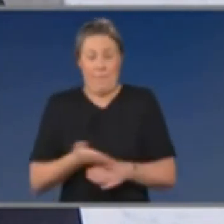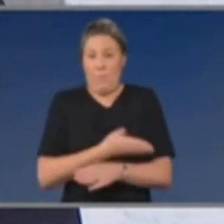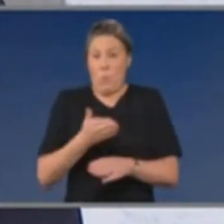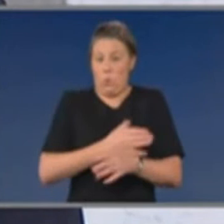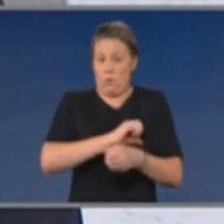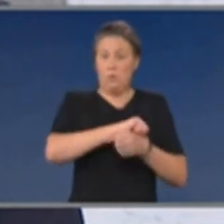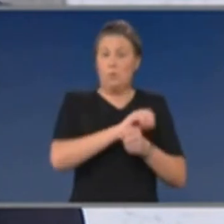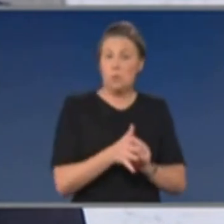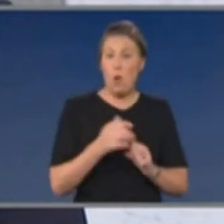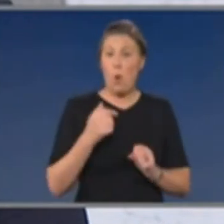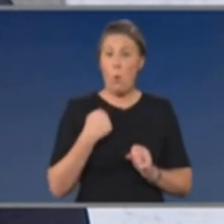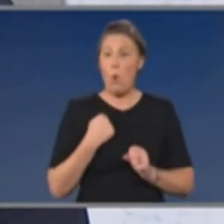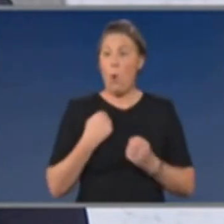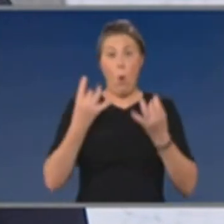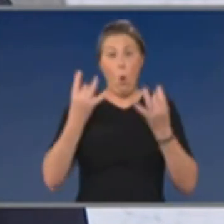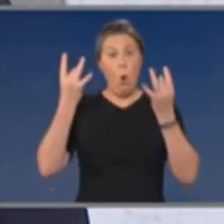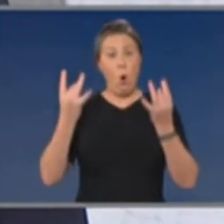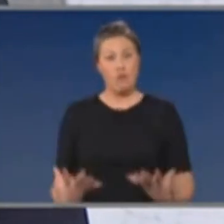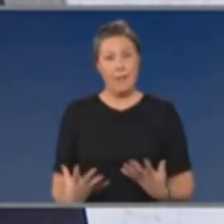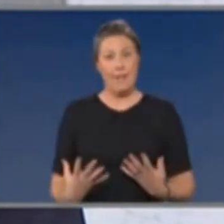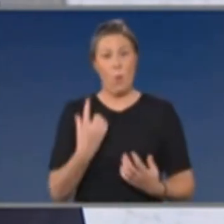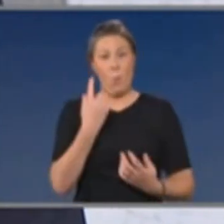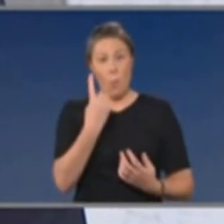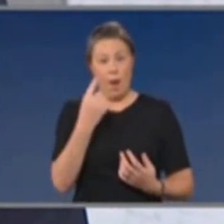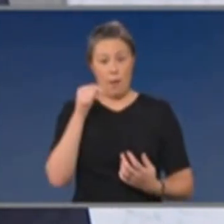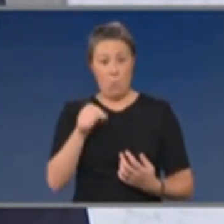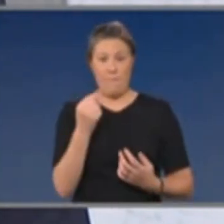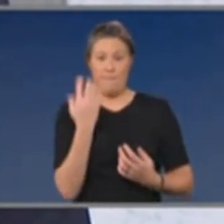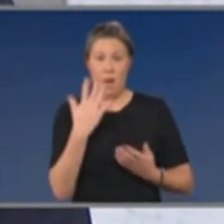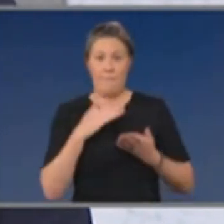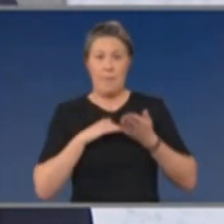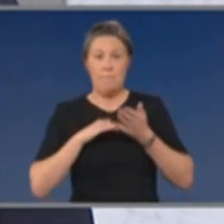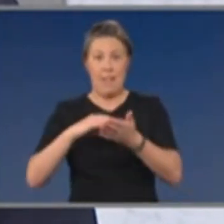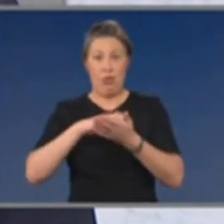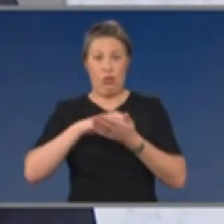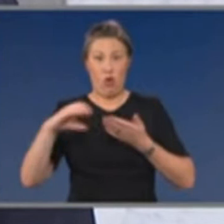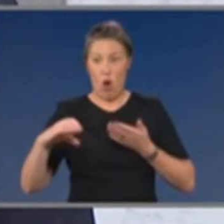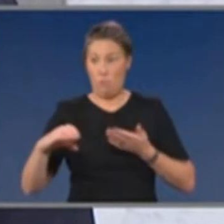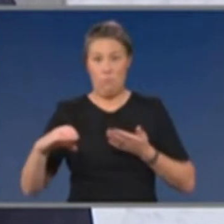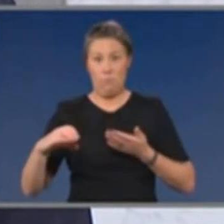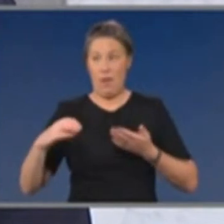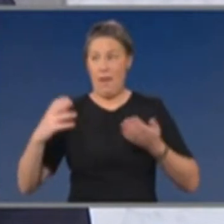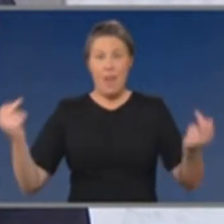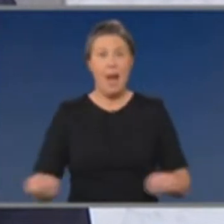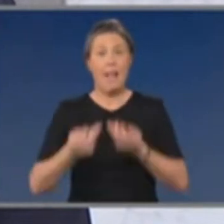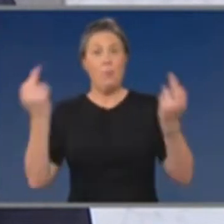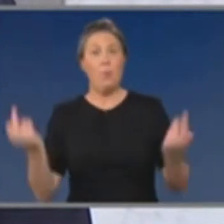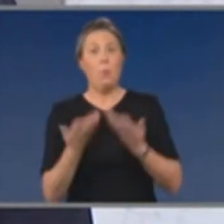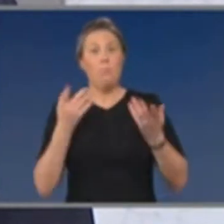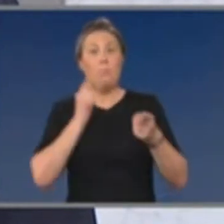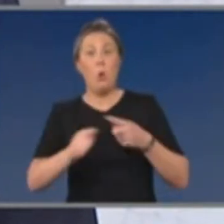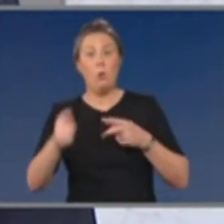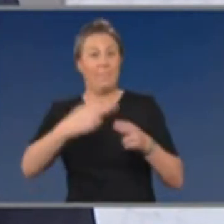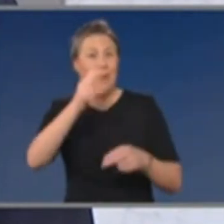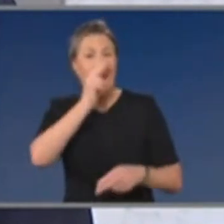recession, we had seen 1.5 million jobs and more created since we were first elected, and a large number of those jobs were for